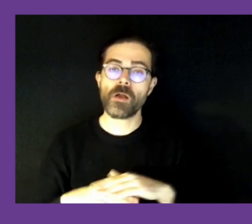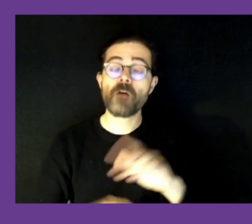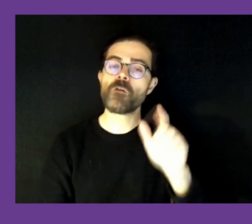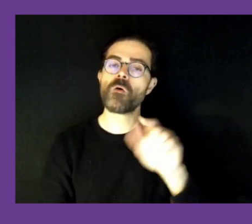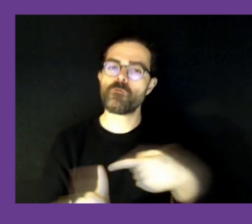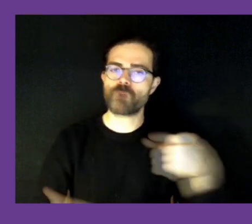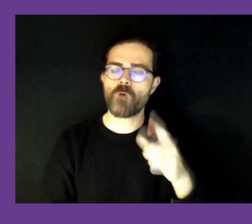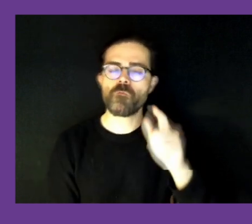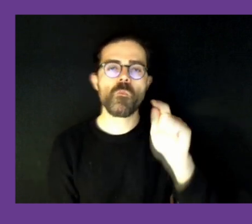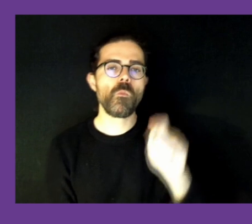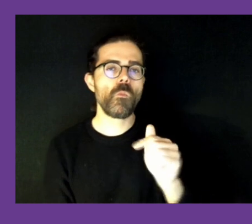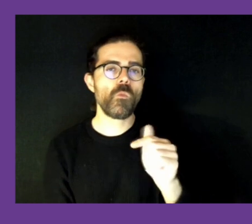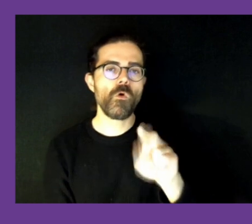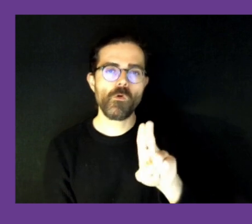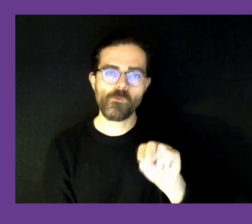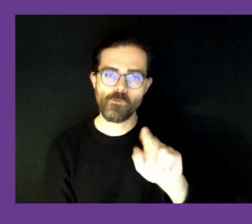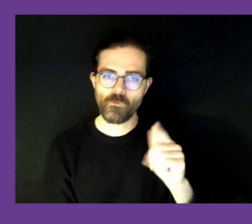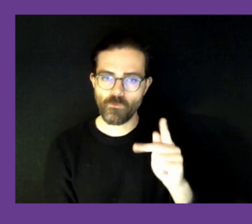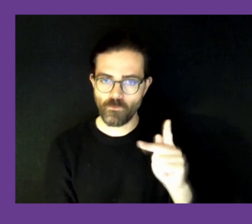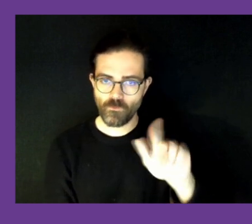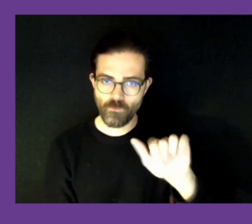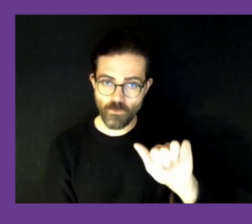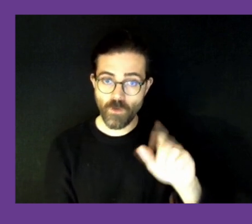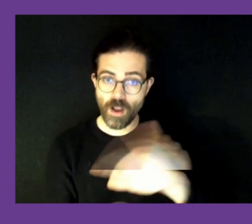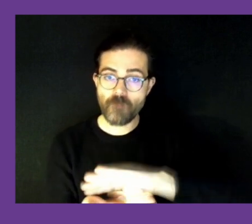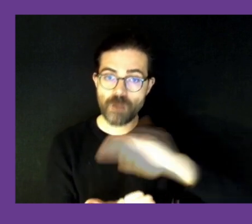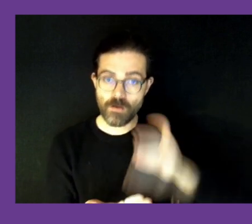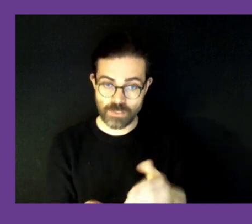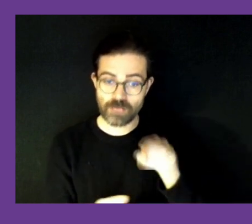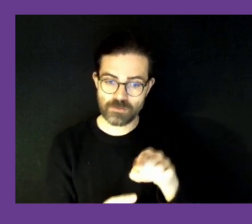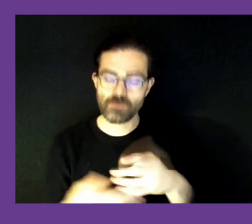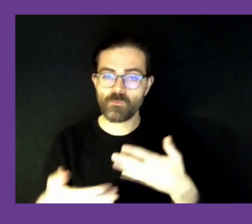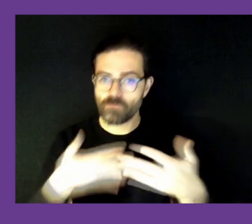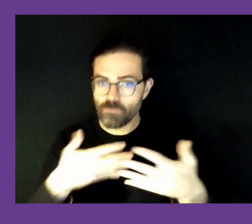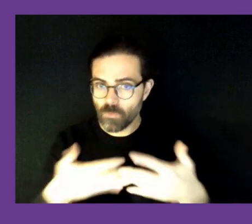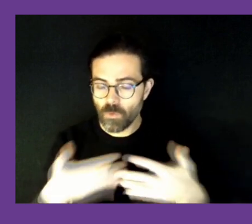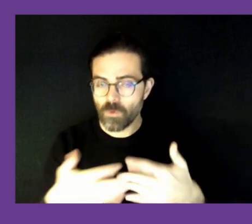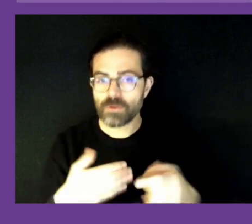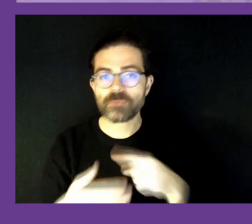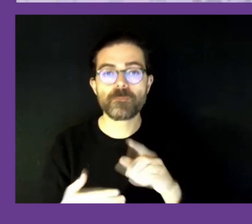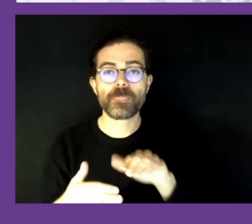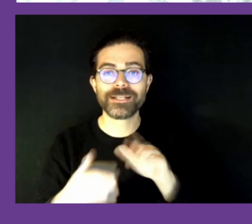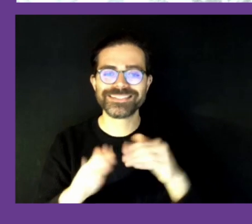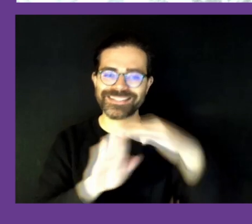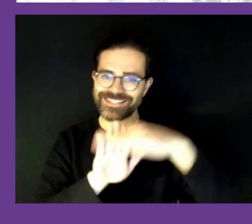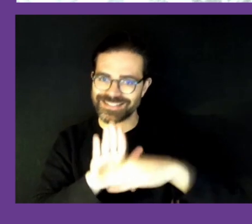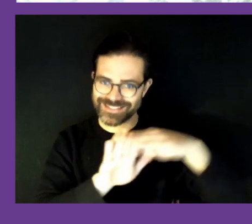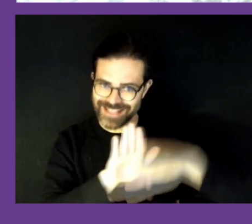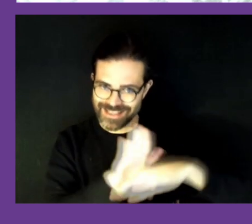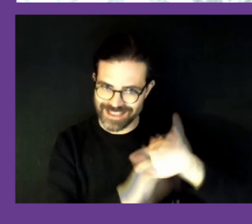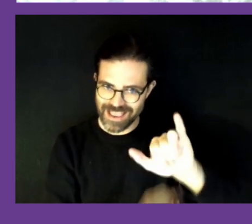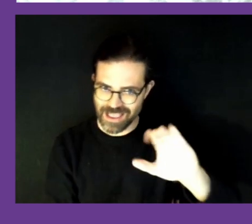developing the standard on accessibility of ICT. We will then have